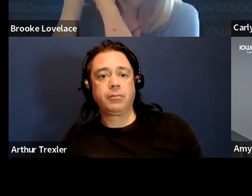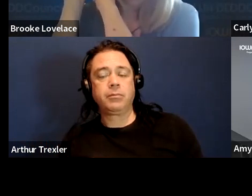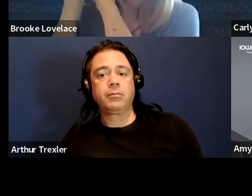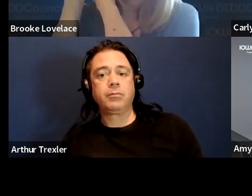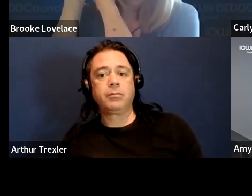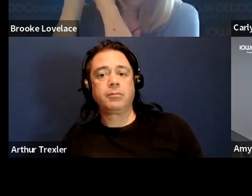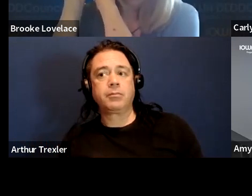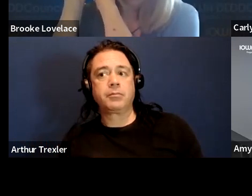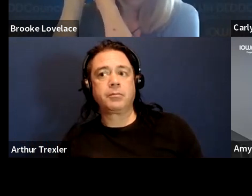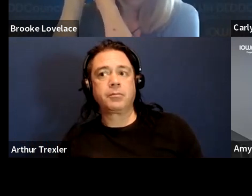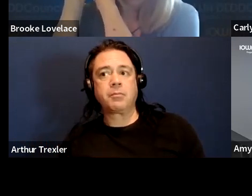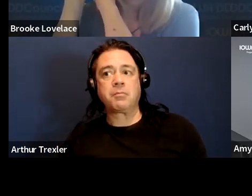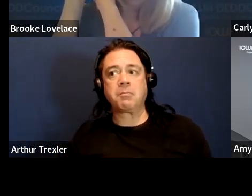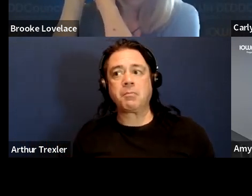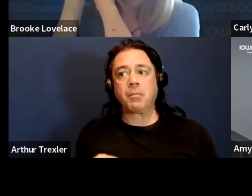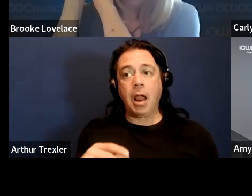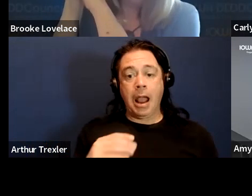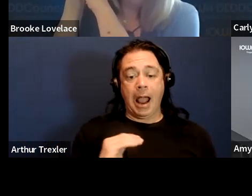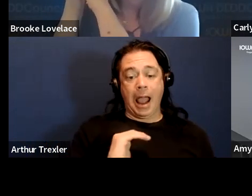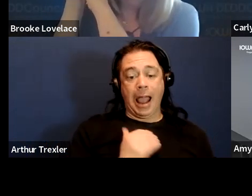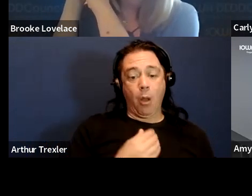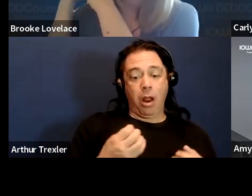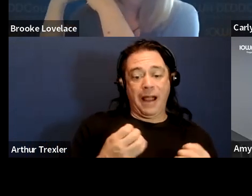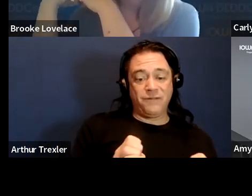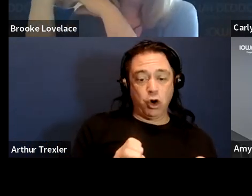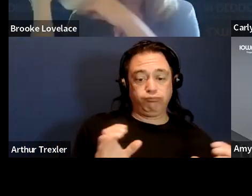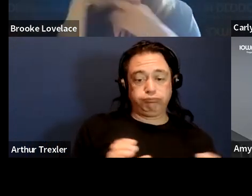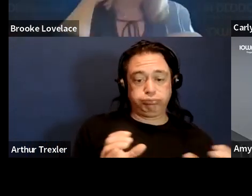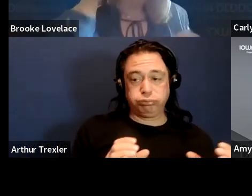how you are understanding the effort and the progress.